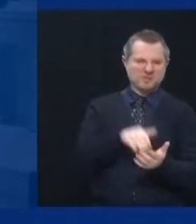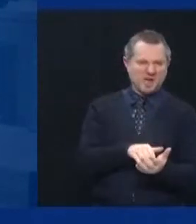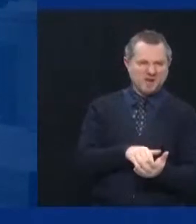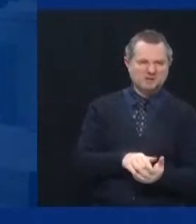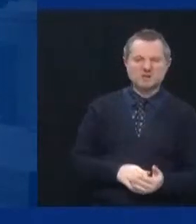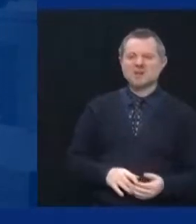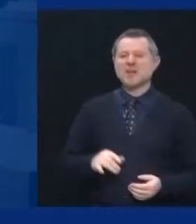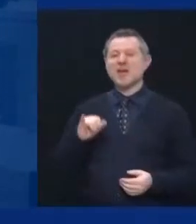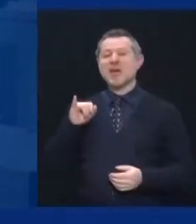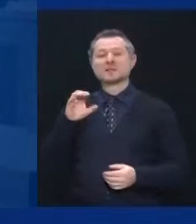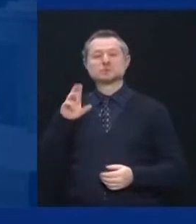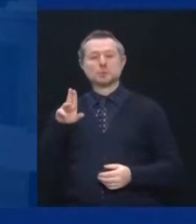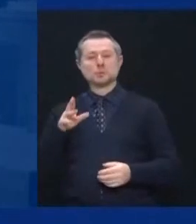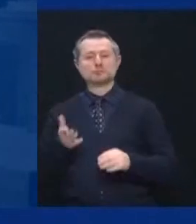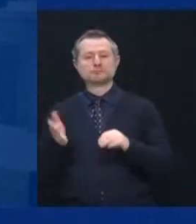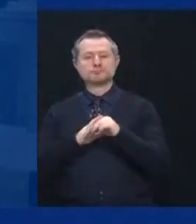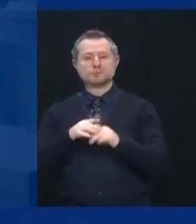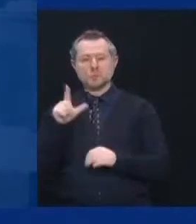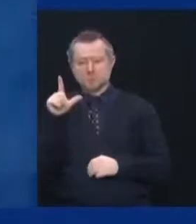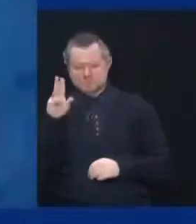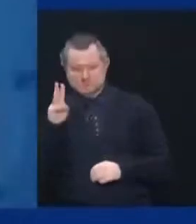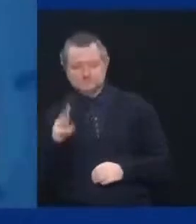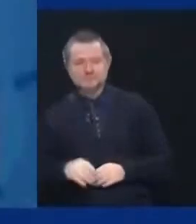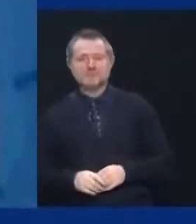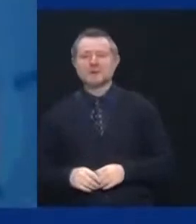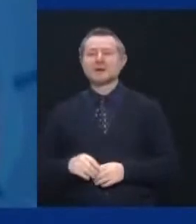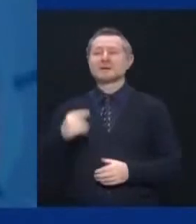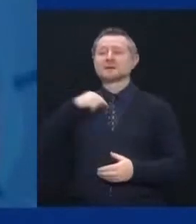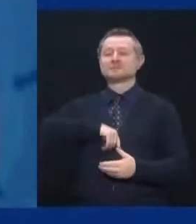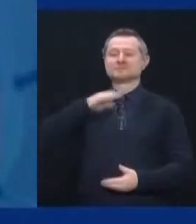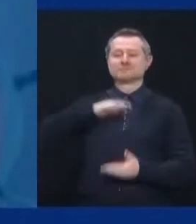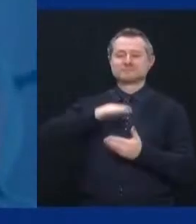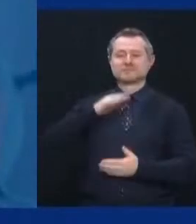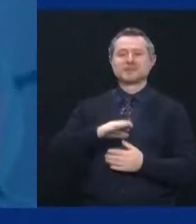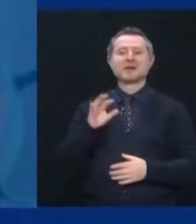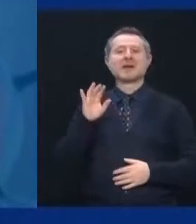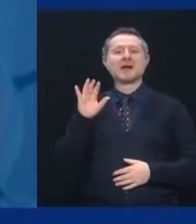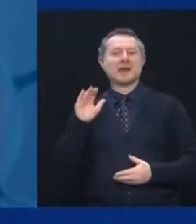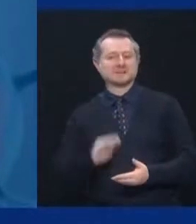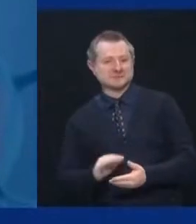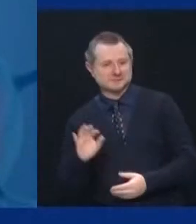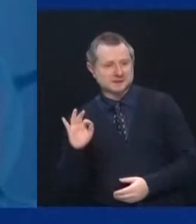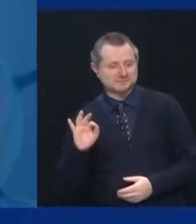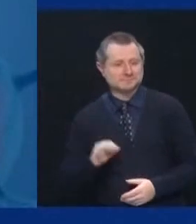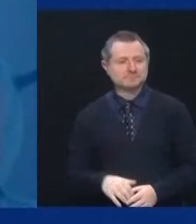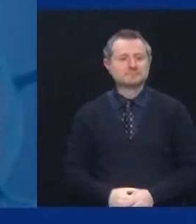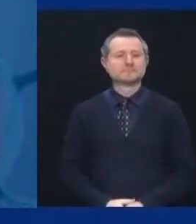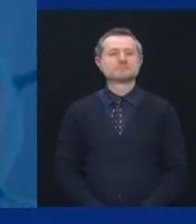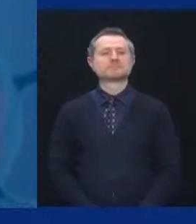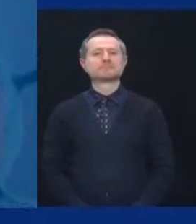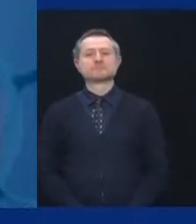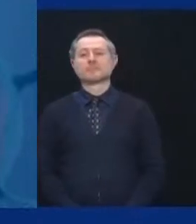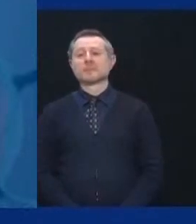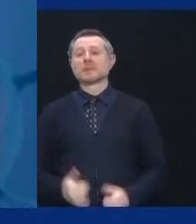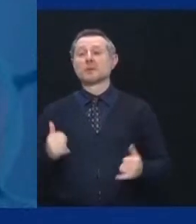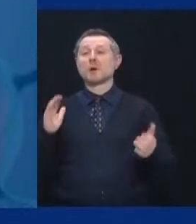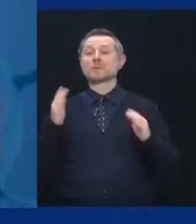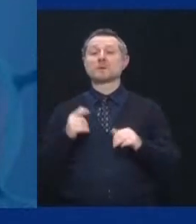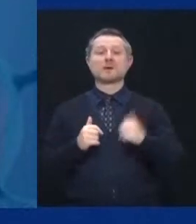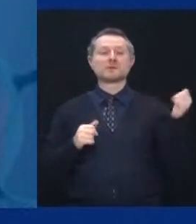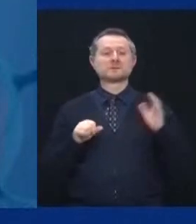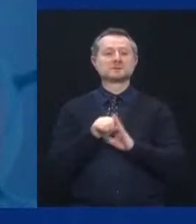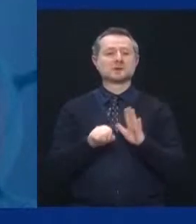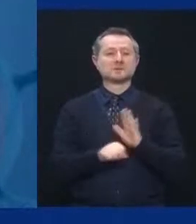ICU plus 26, intubations minus 9. If you look across the country, you